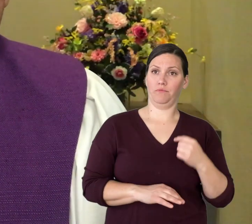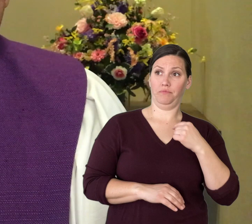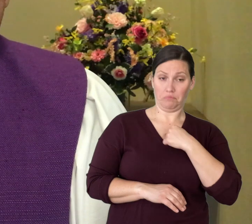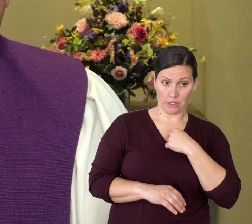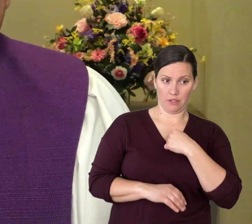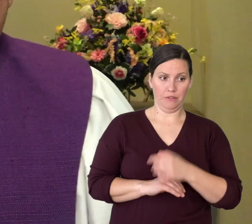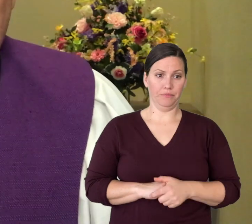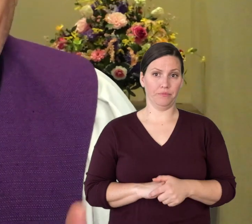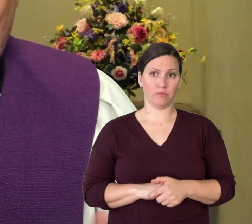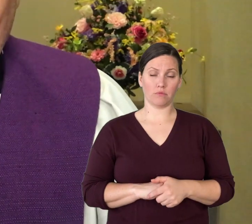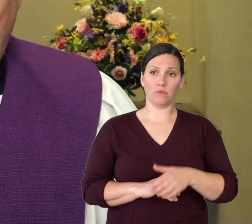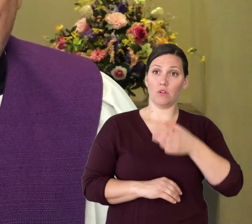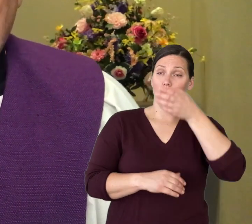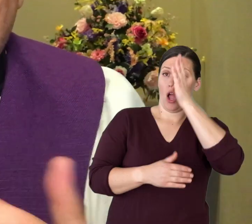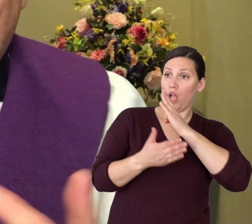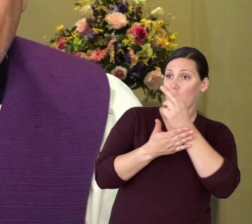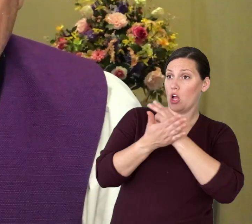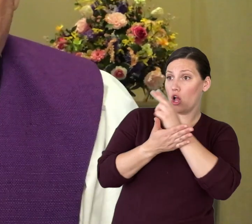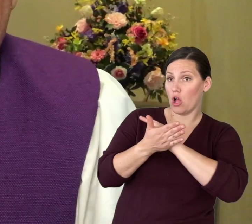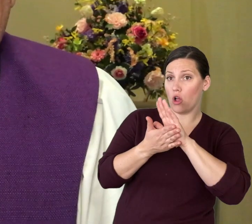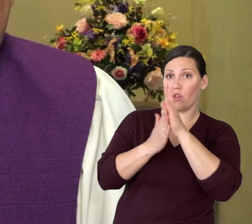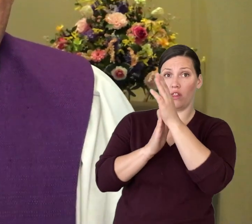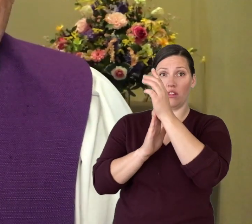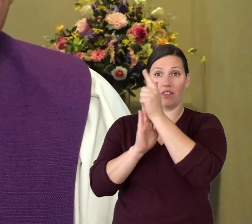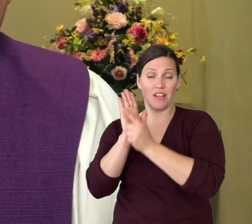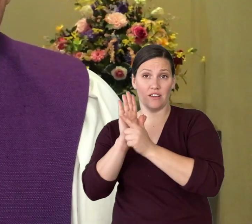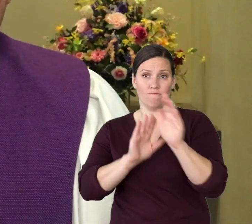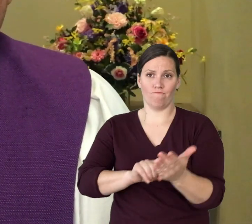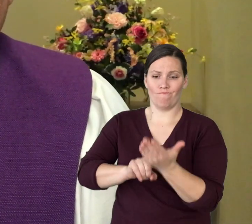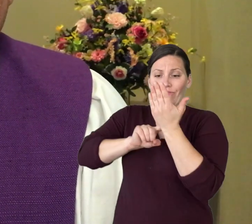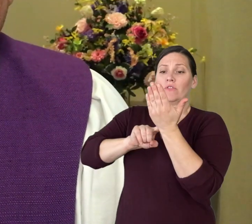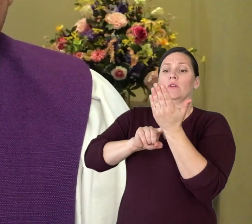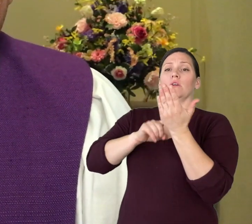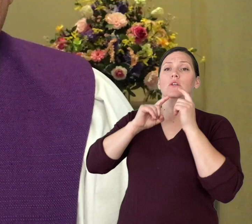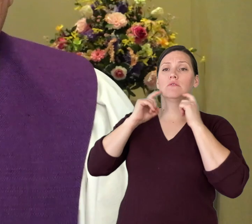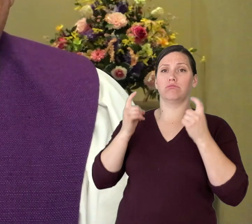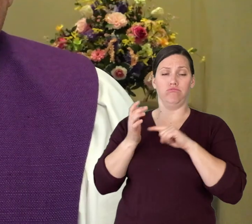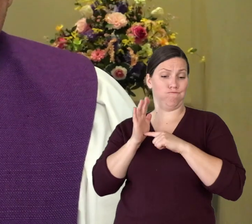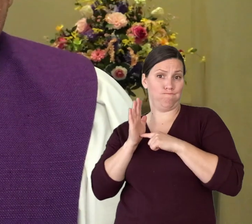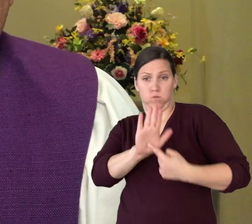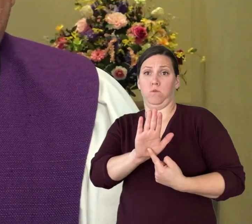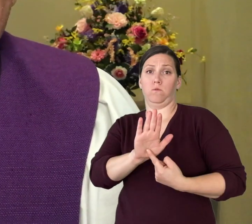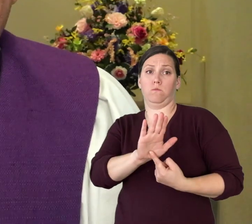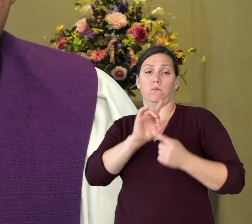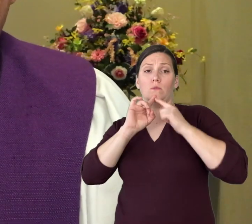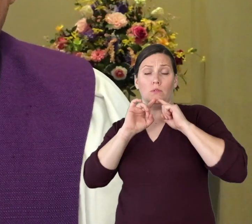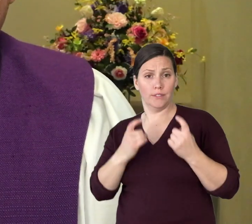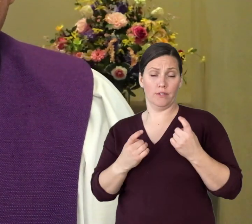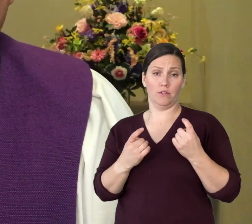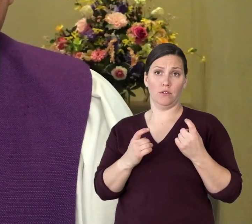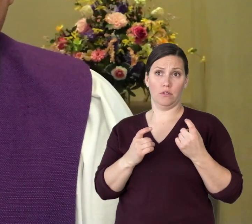me. God's holy law confronts us in our sins. It exposes our